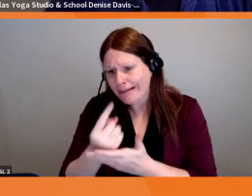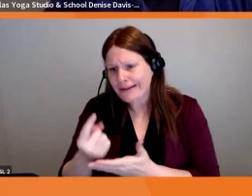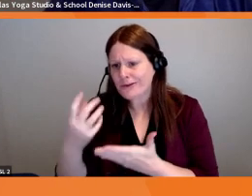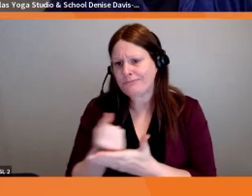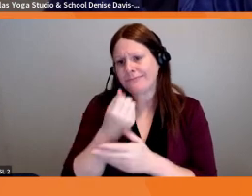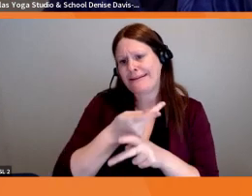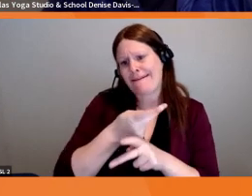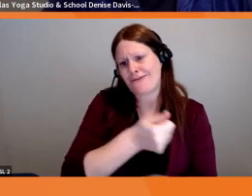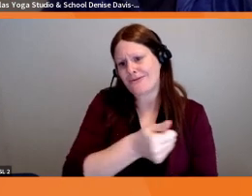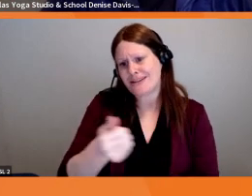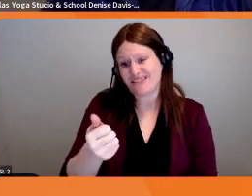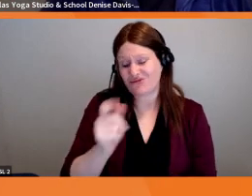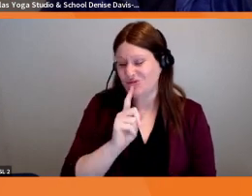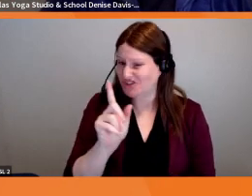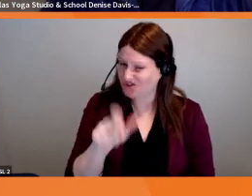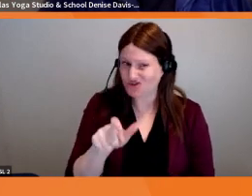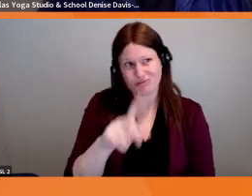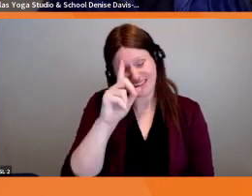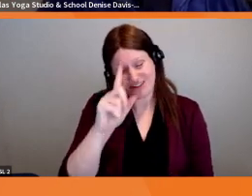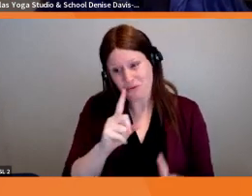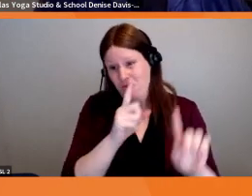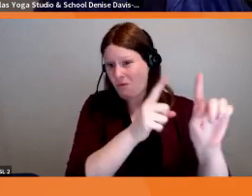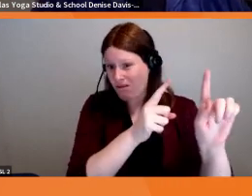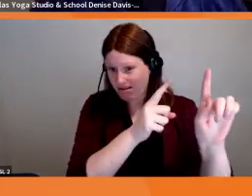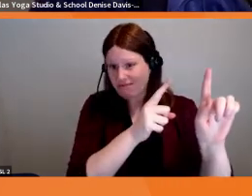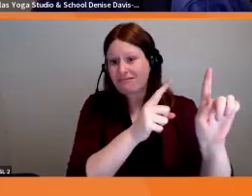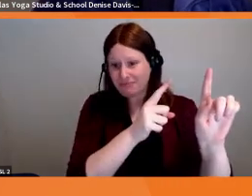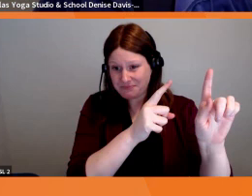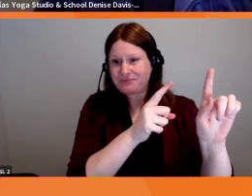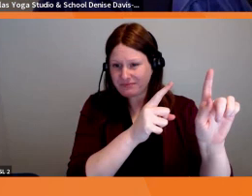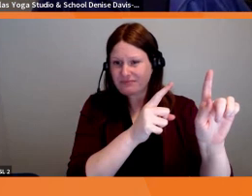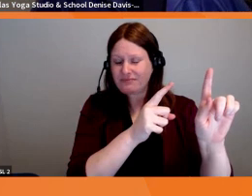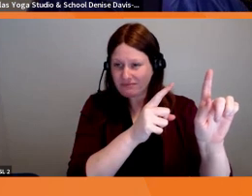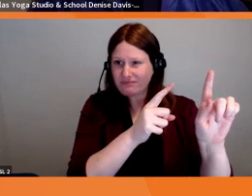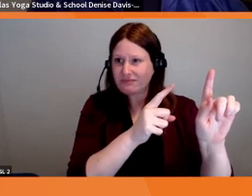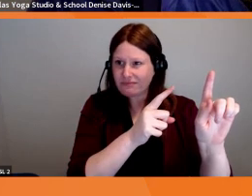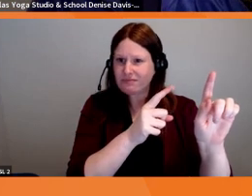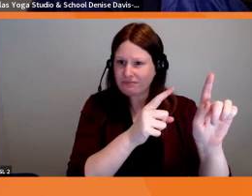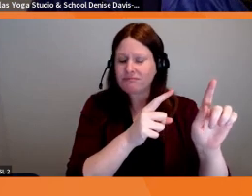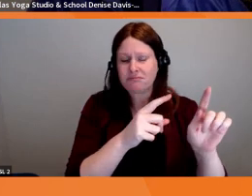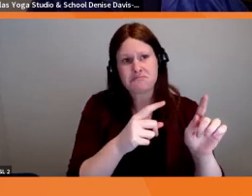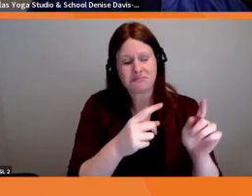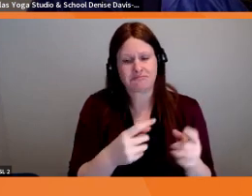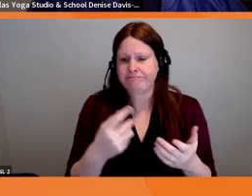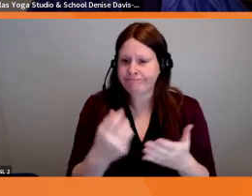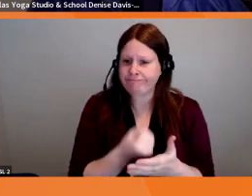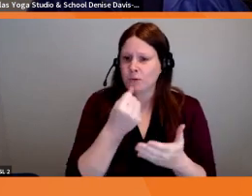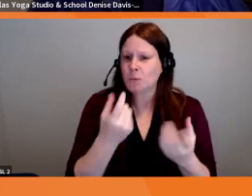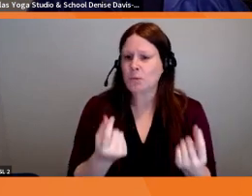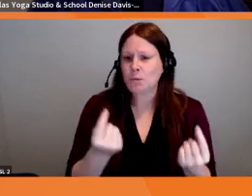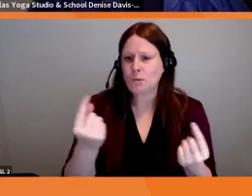care of ourselves. And that'd be our goal, is to move towards a place where we're doing something. And this kind of rule of